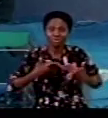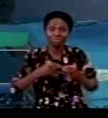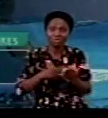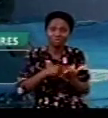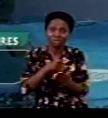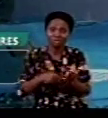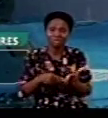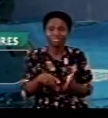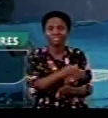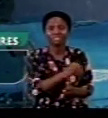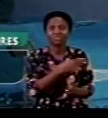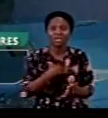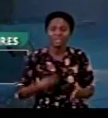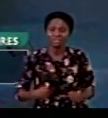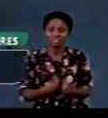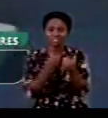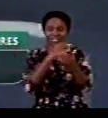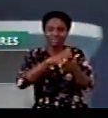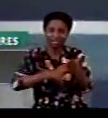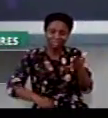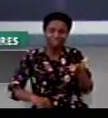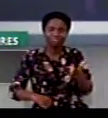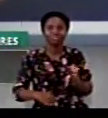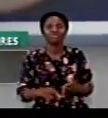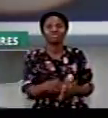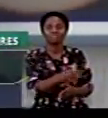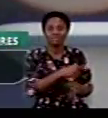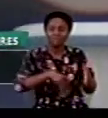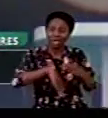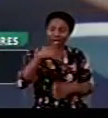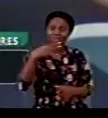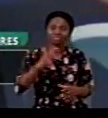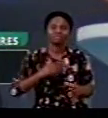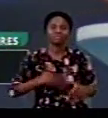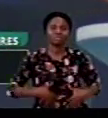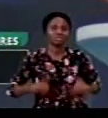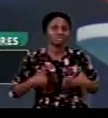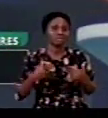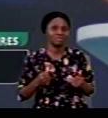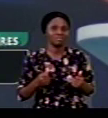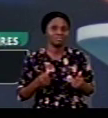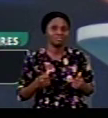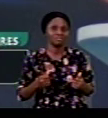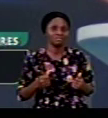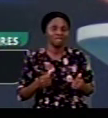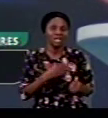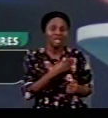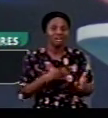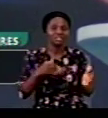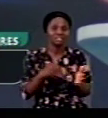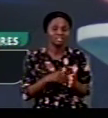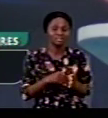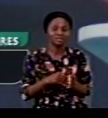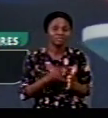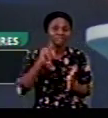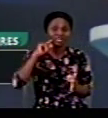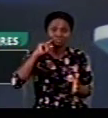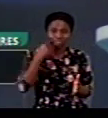bitter sail, you see, I don't understand that. There are things that are not for